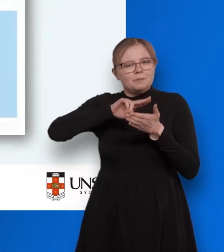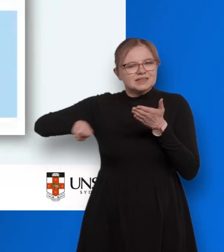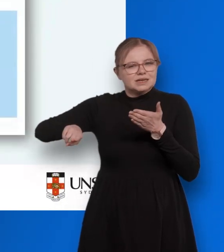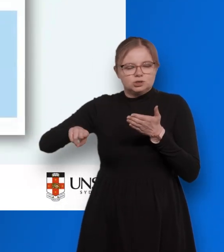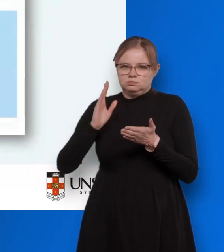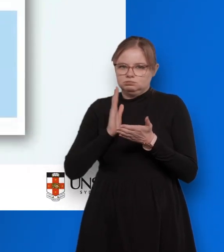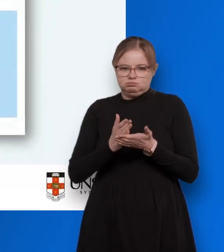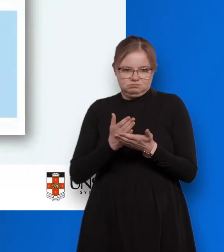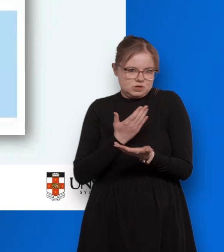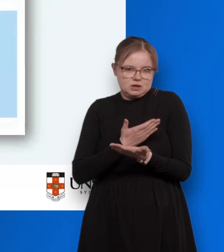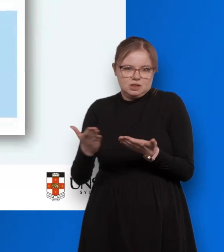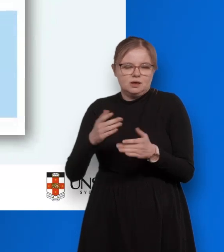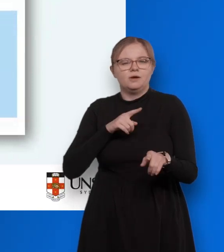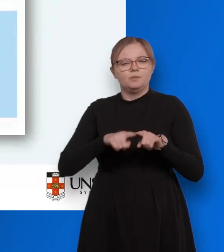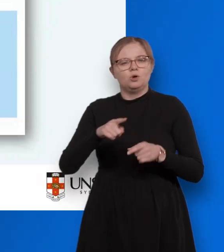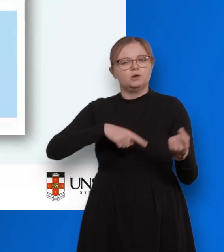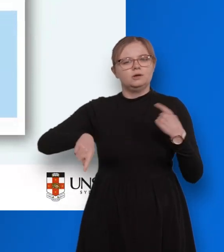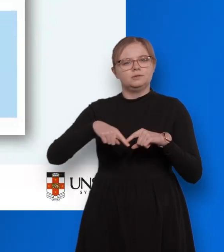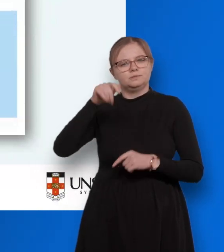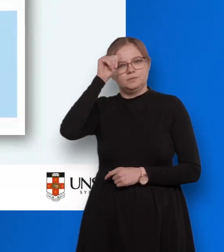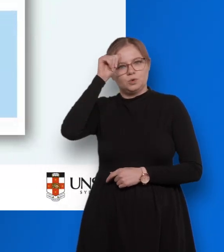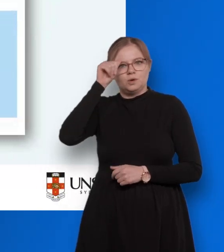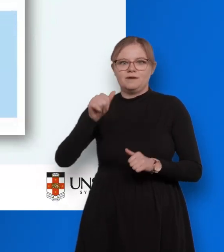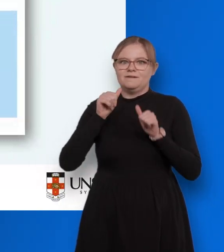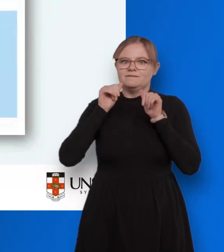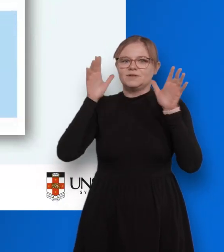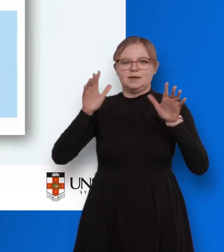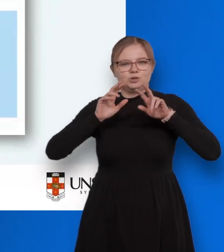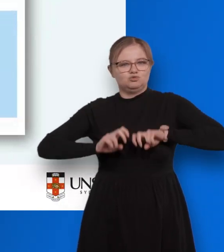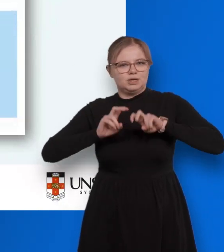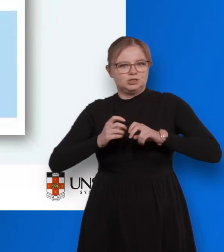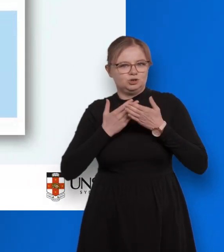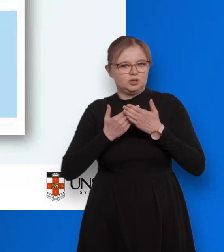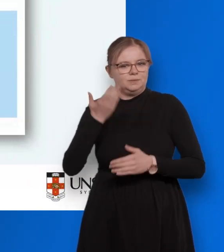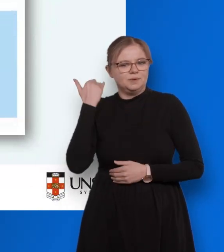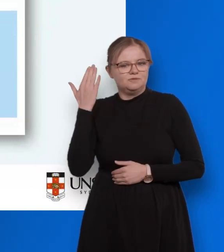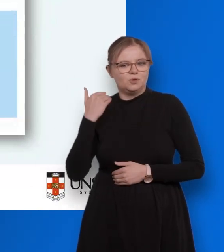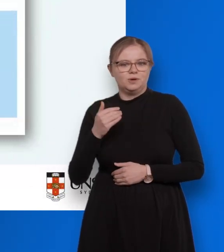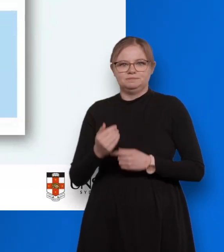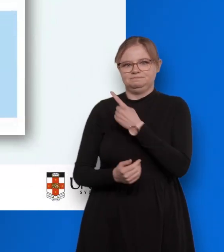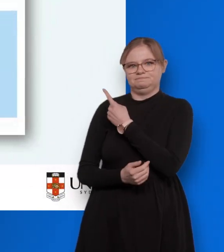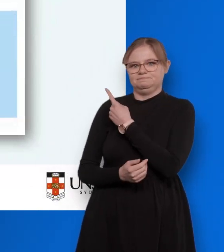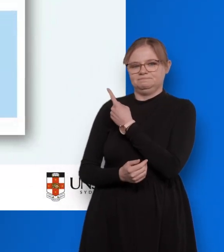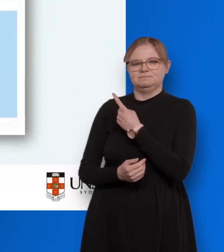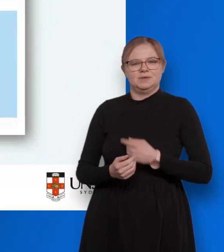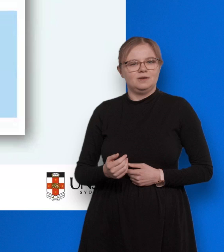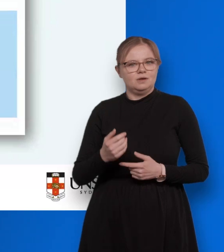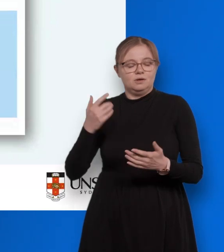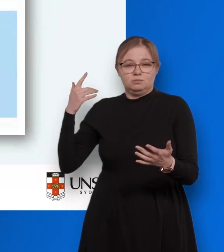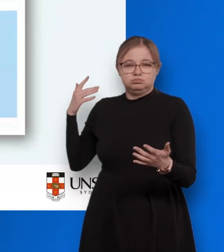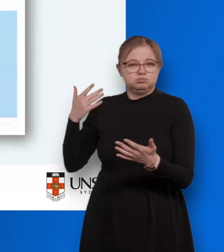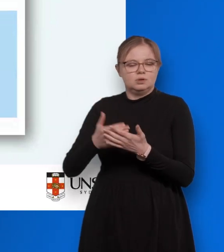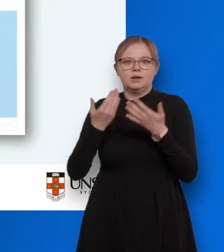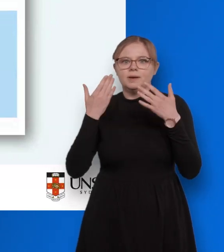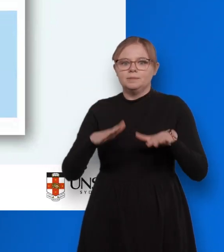of us are aware of kind of the famous study where existing longstanding gender biases